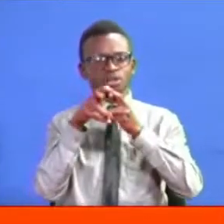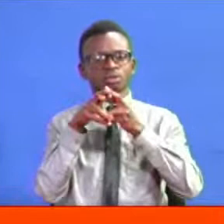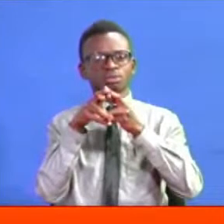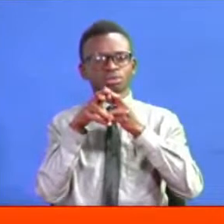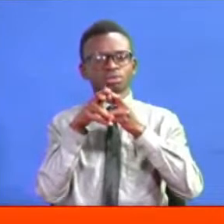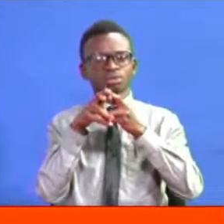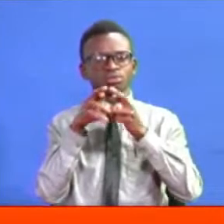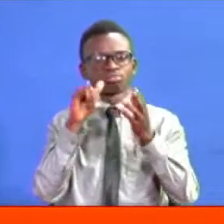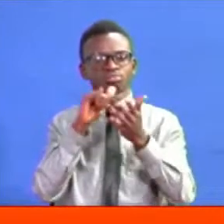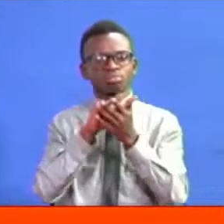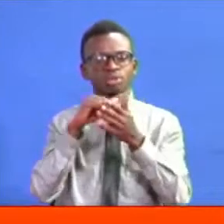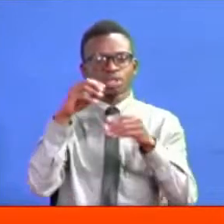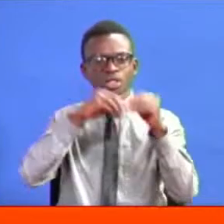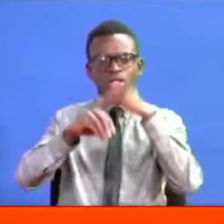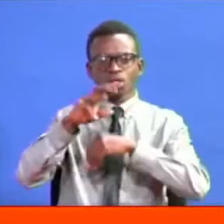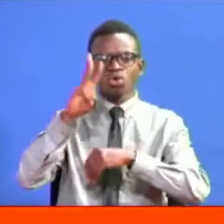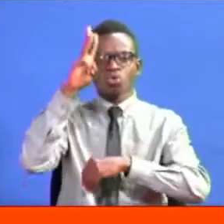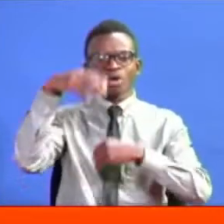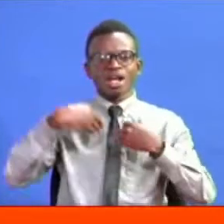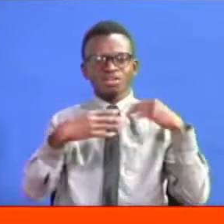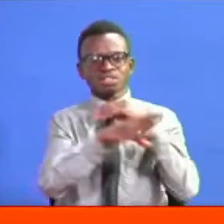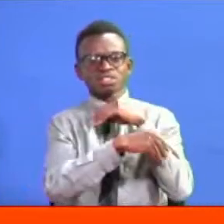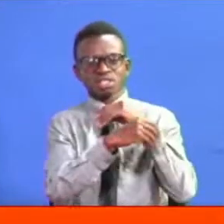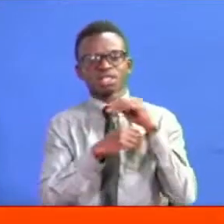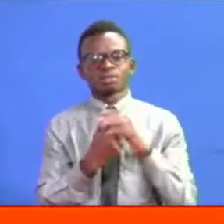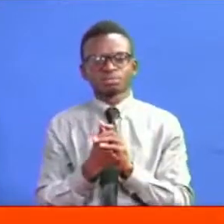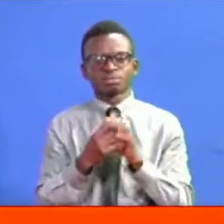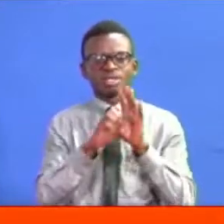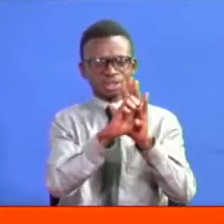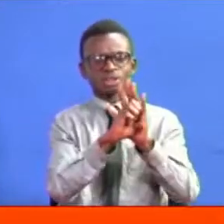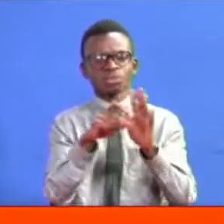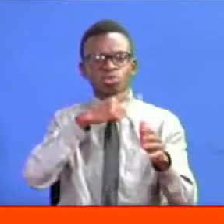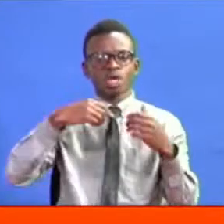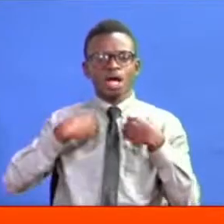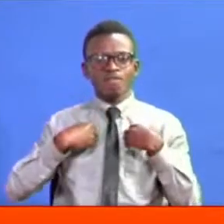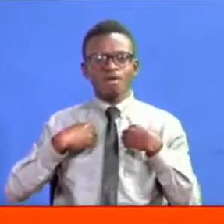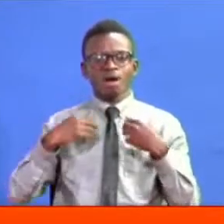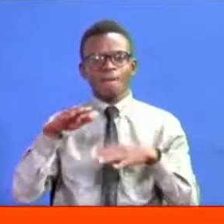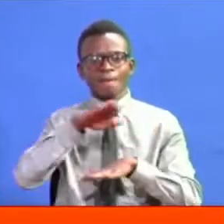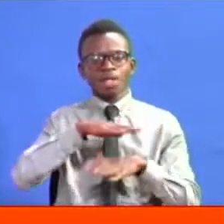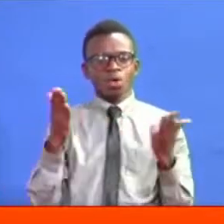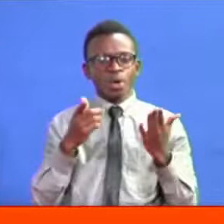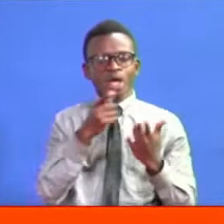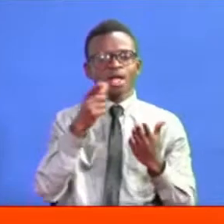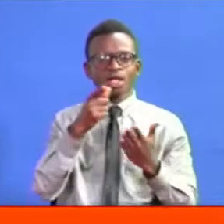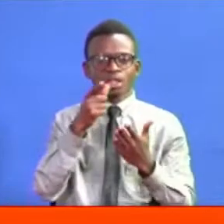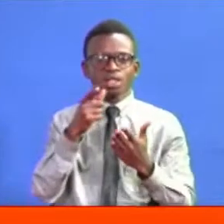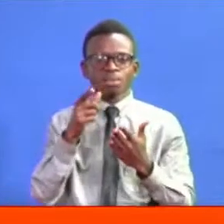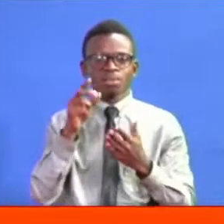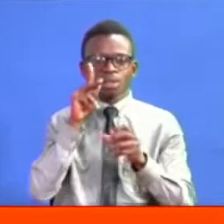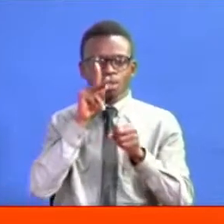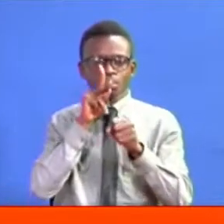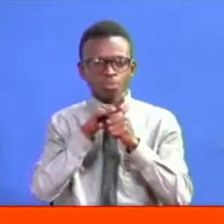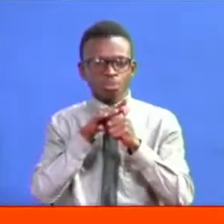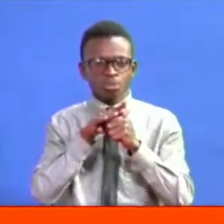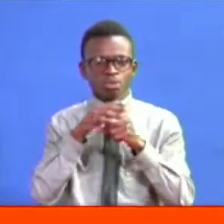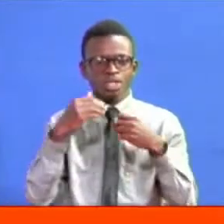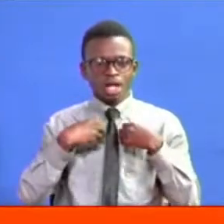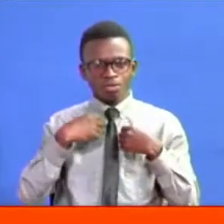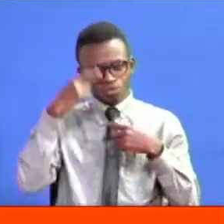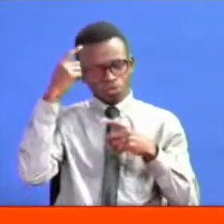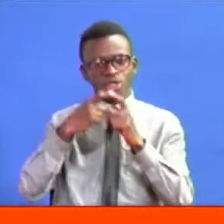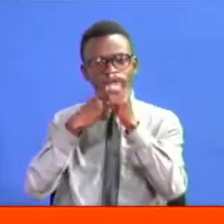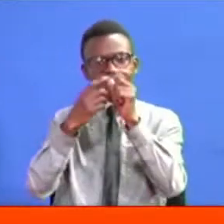some election malpractice. For instance, we had instances whereby people were promised some gifts if they vote for a particular